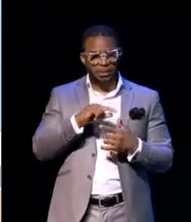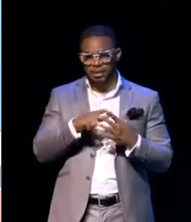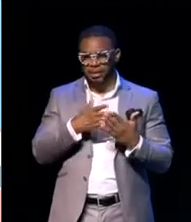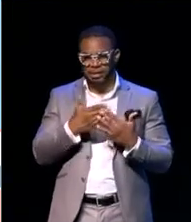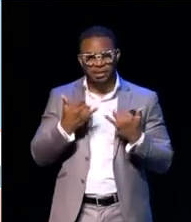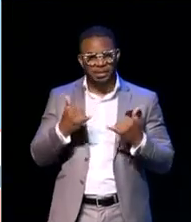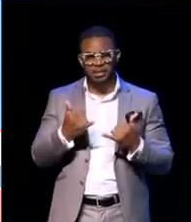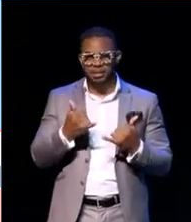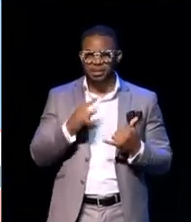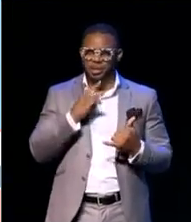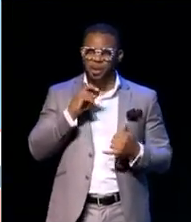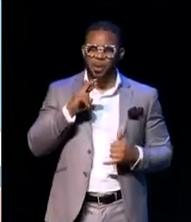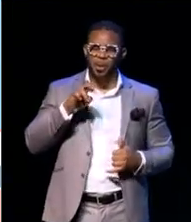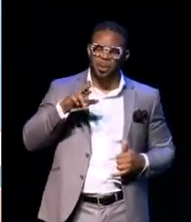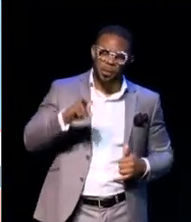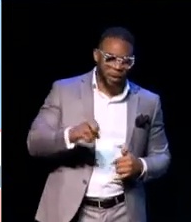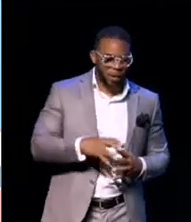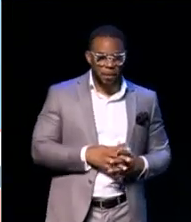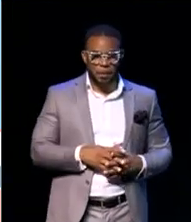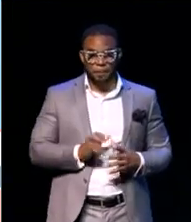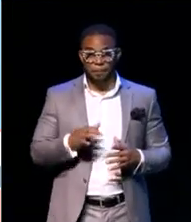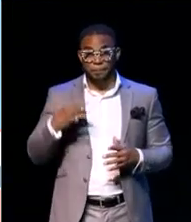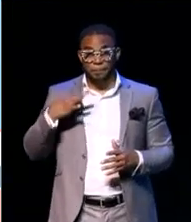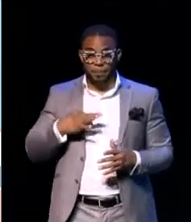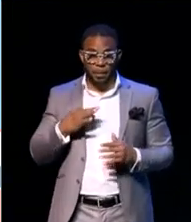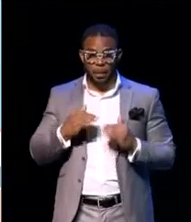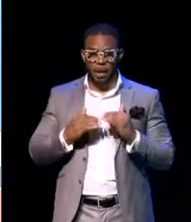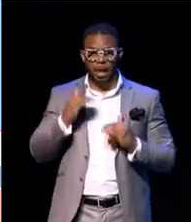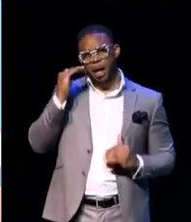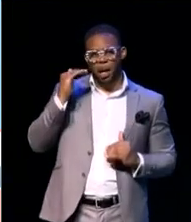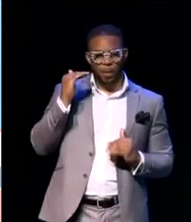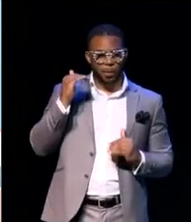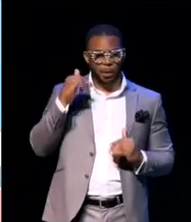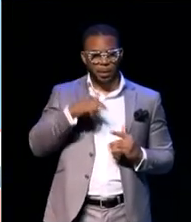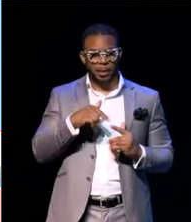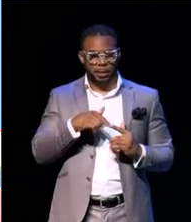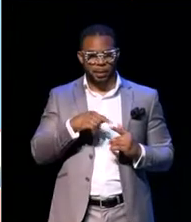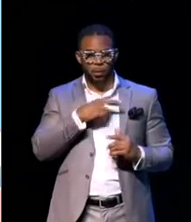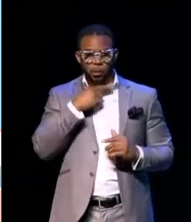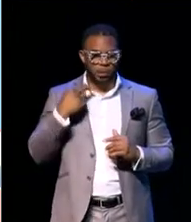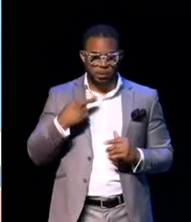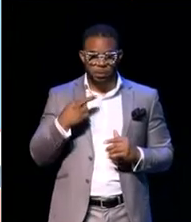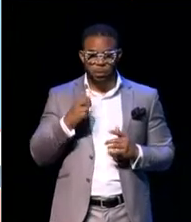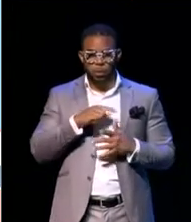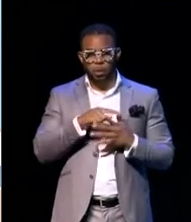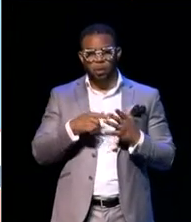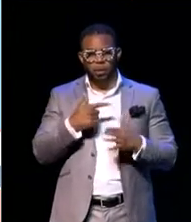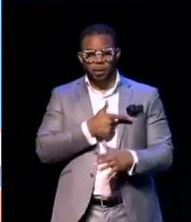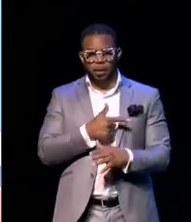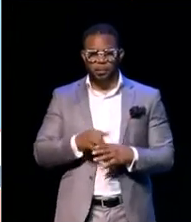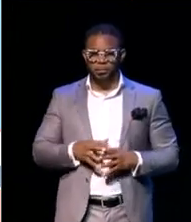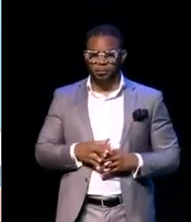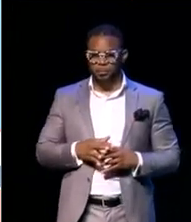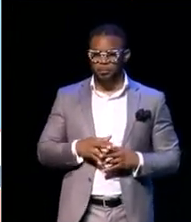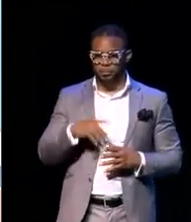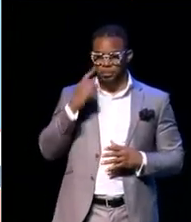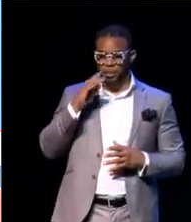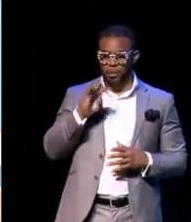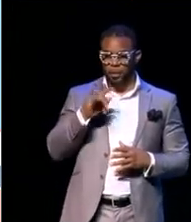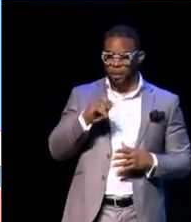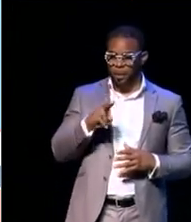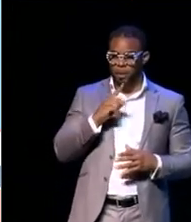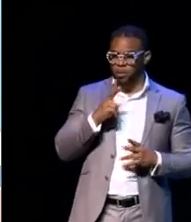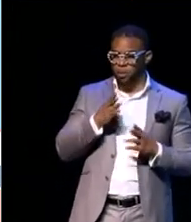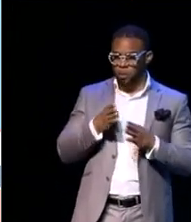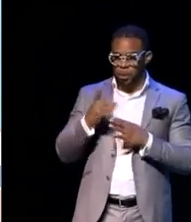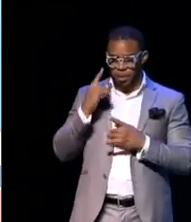are still extremely rare, and the benefits outweigh the risk with those vaccines. In terms of boosters, there's